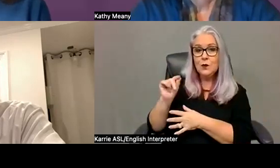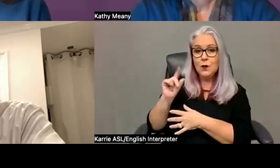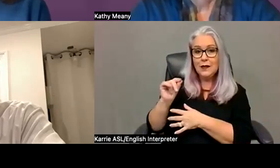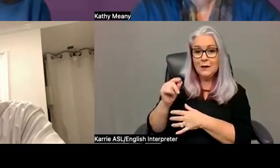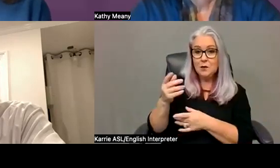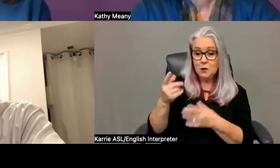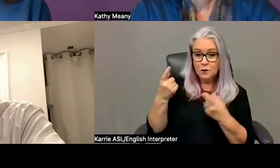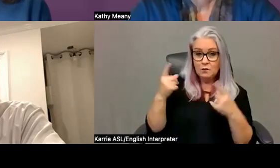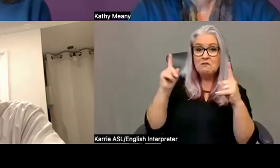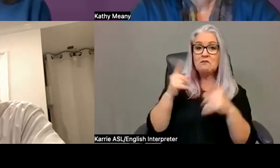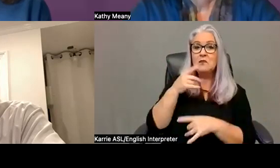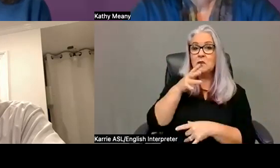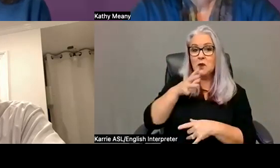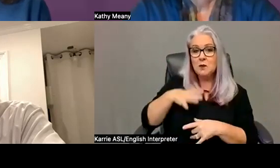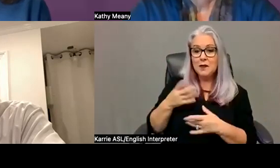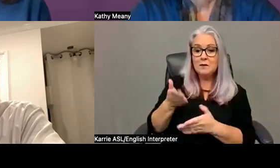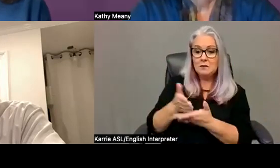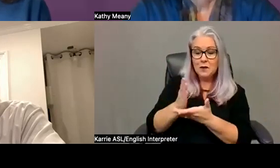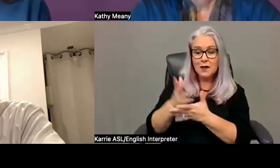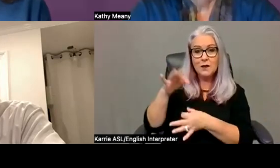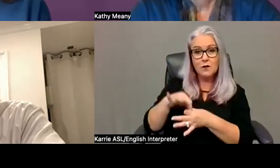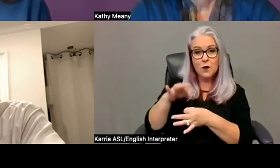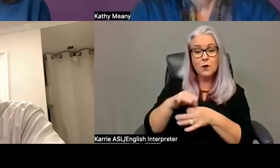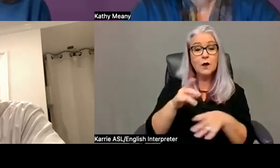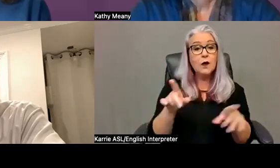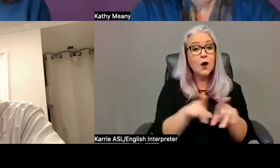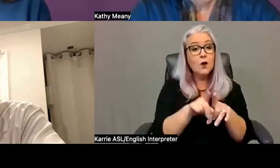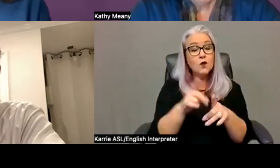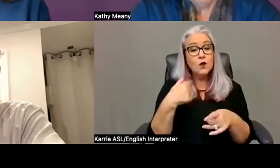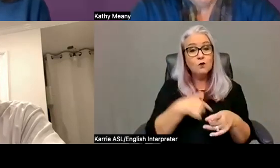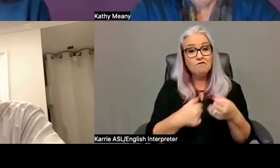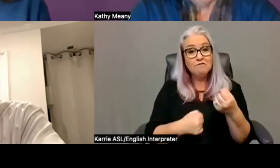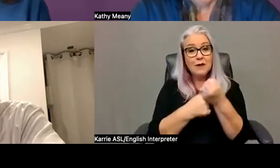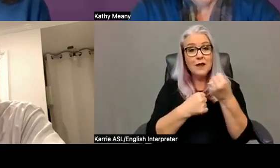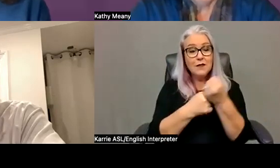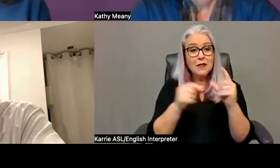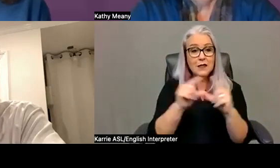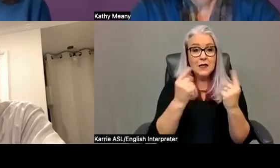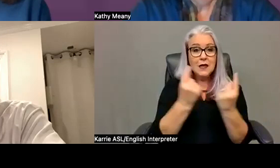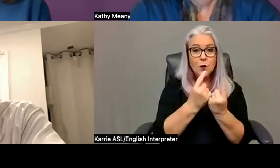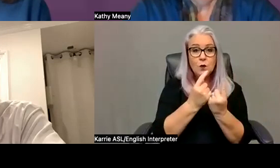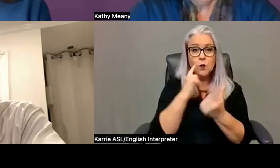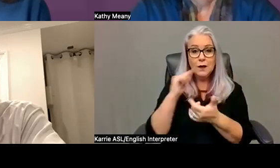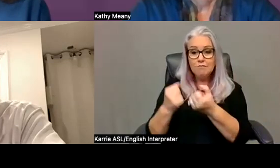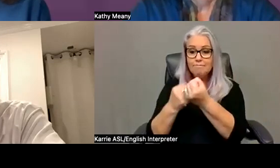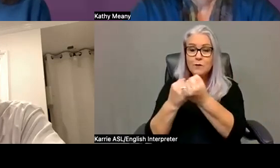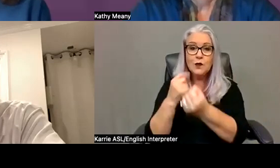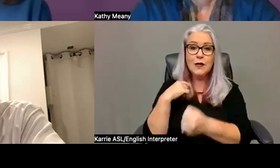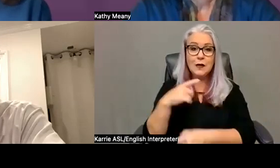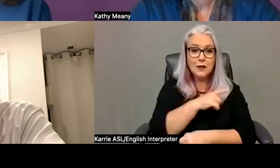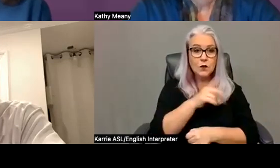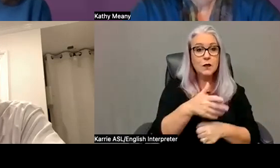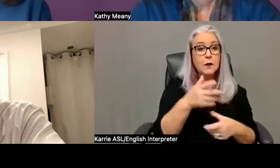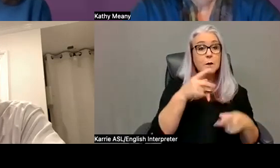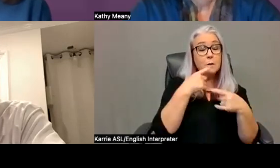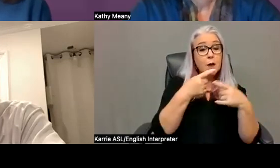vote. But we are also an advocacy group. We lobby our legislators on public policy issues, whether